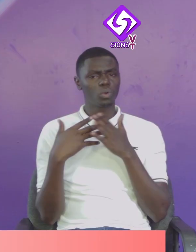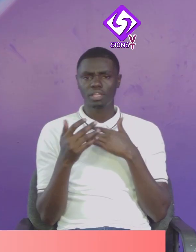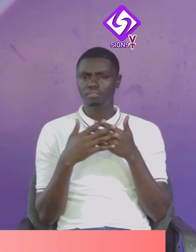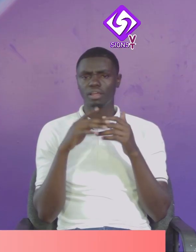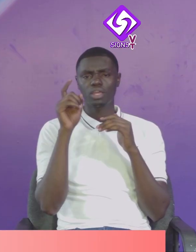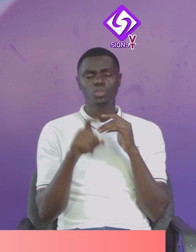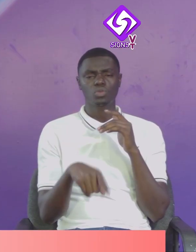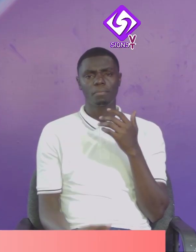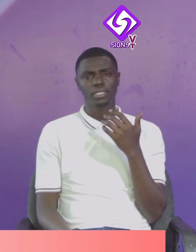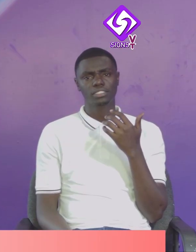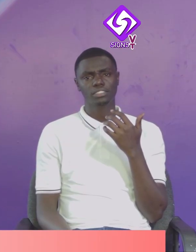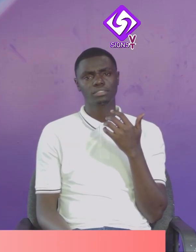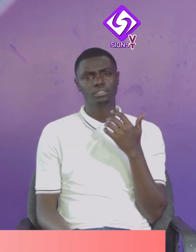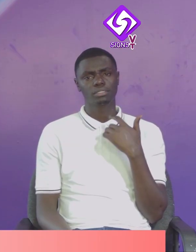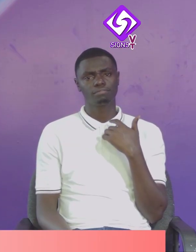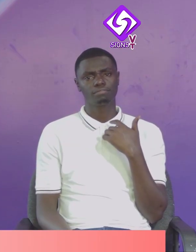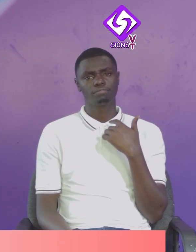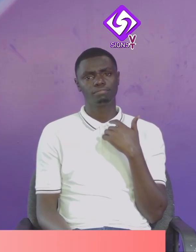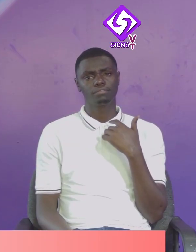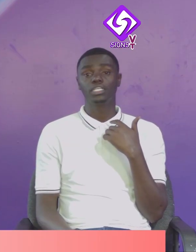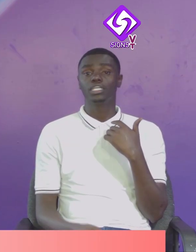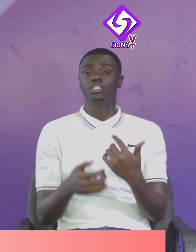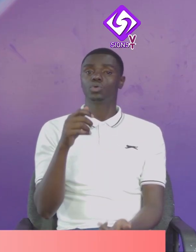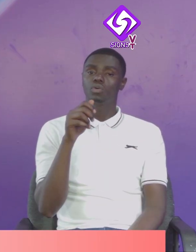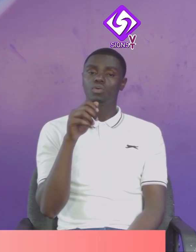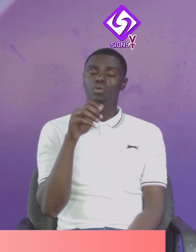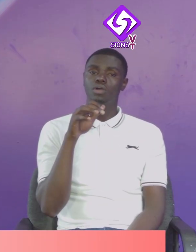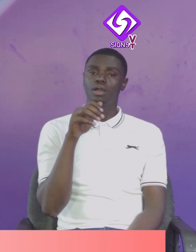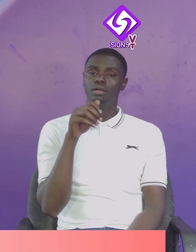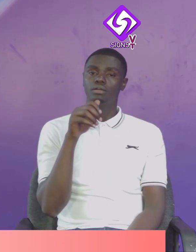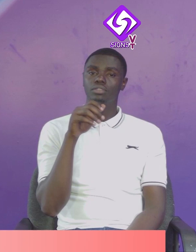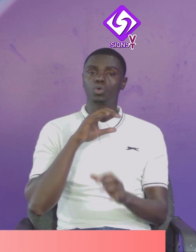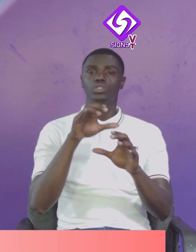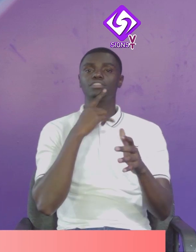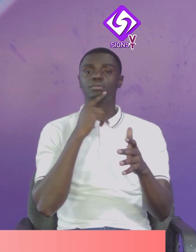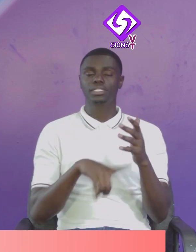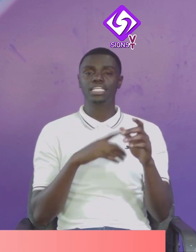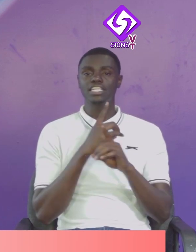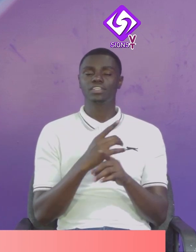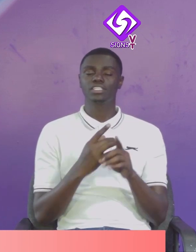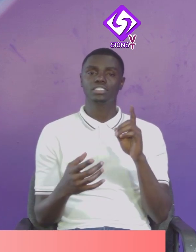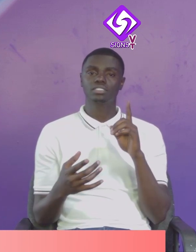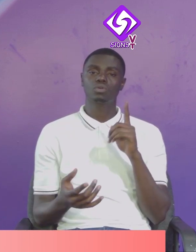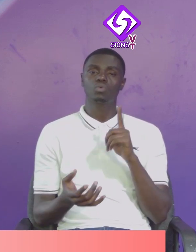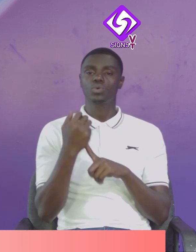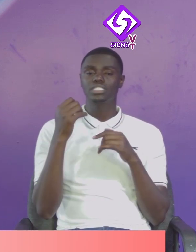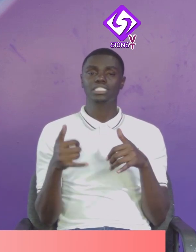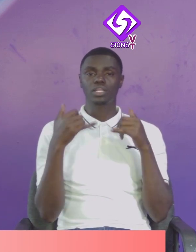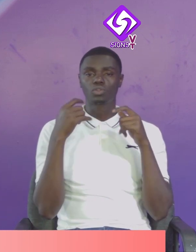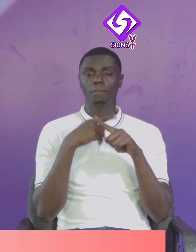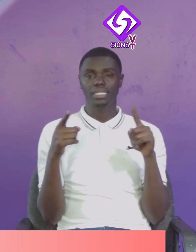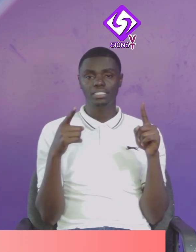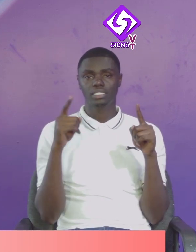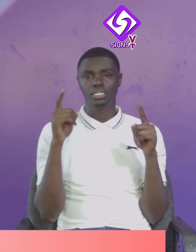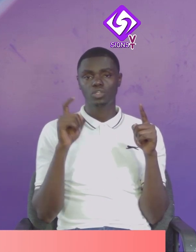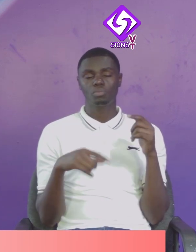must have, despite, Sir Alex Ferguson once said, defense wins you titles, but also you have to score. You have to have yes, you